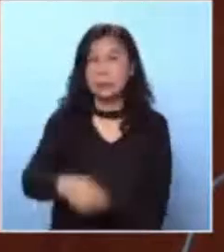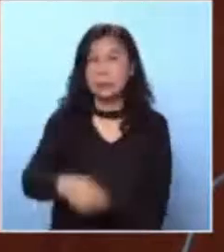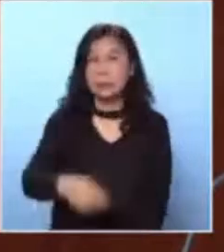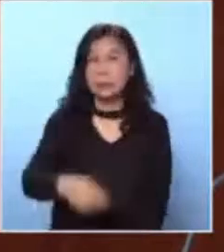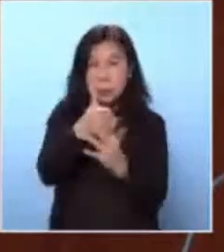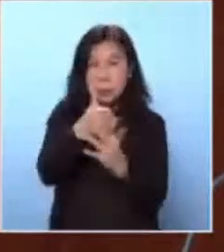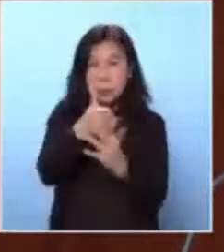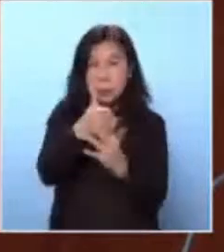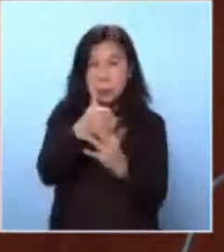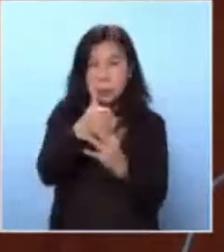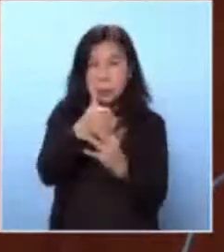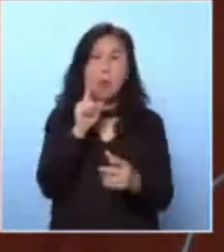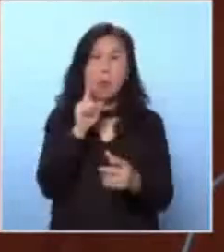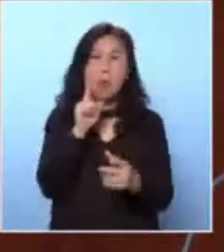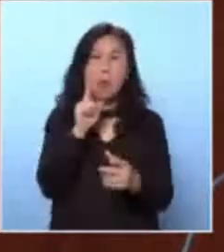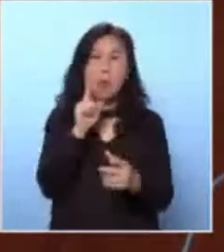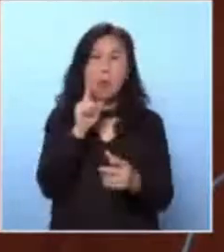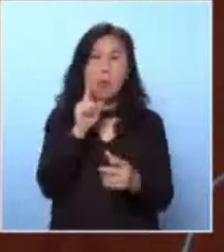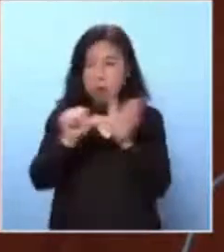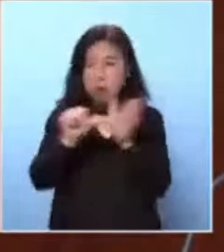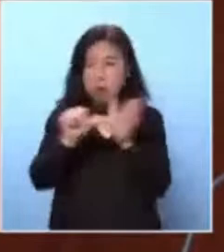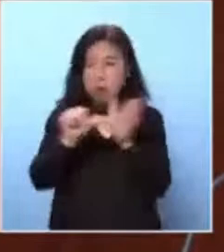eradicate substandard SDUs.